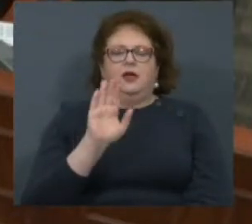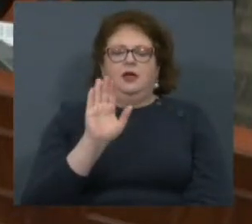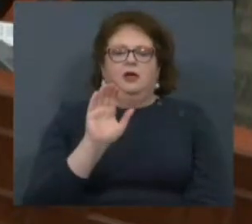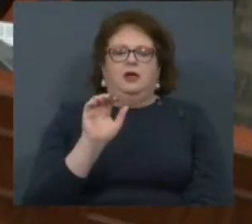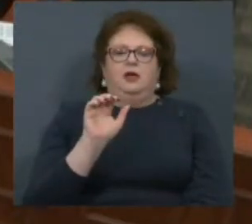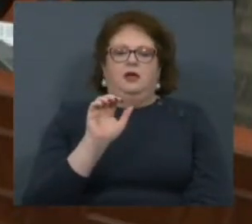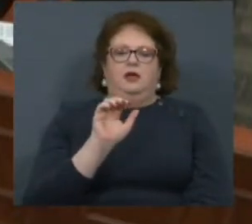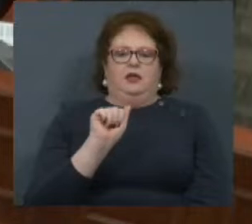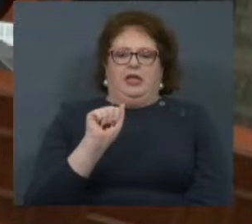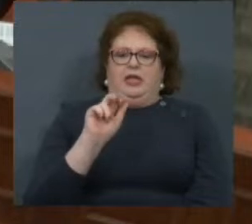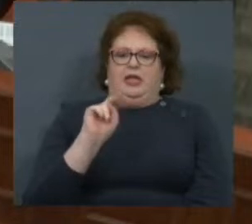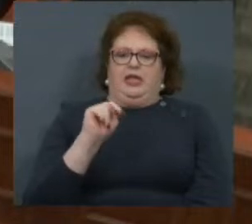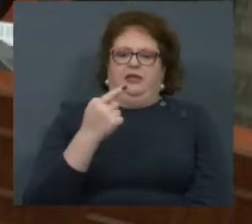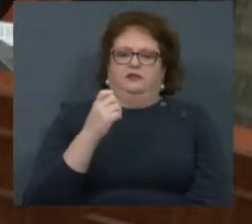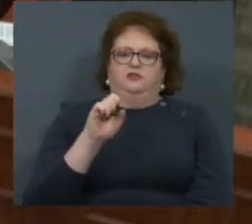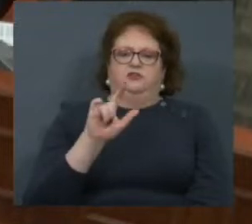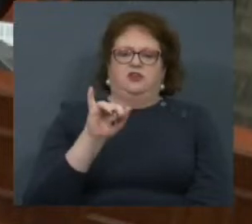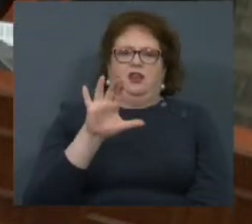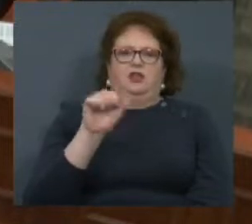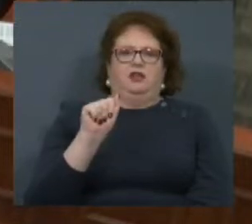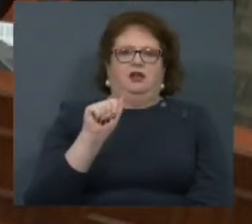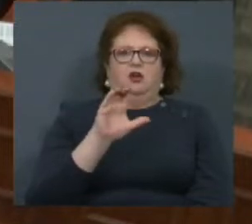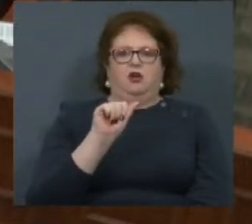Ms. Carmen Angelica.